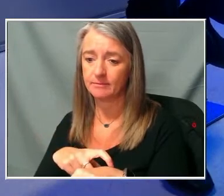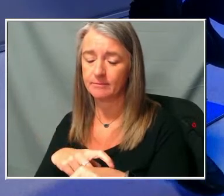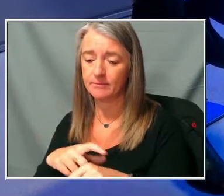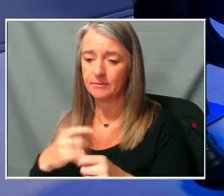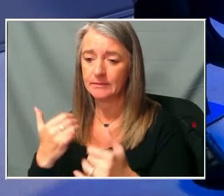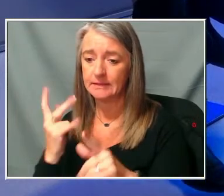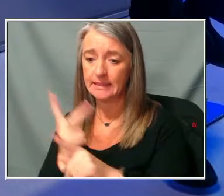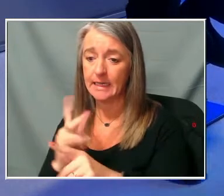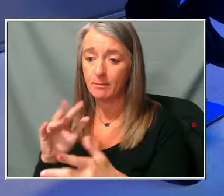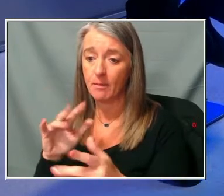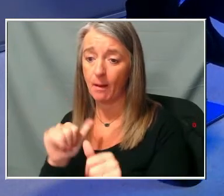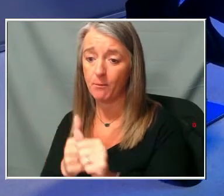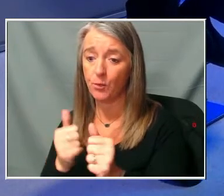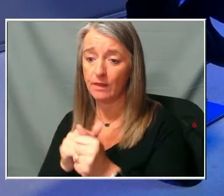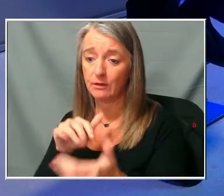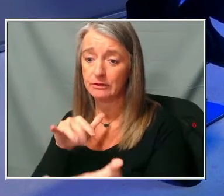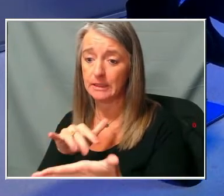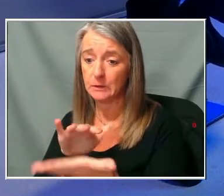well? Yes.